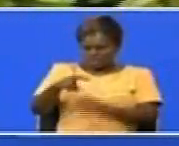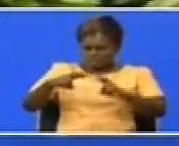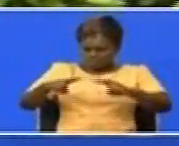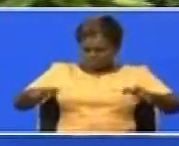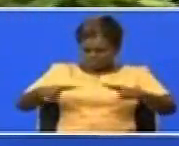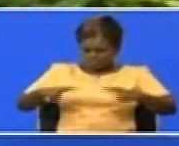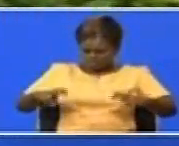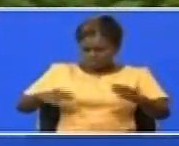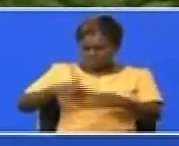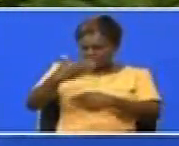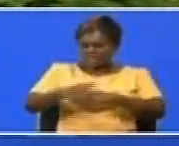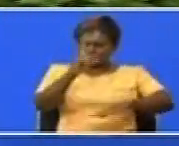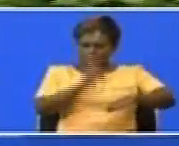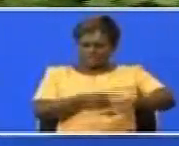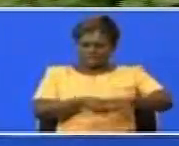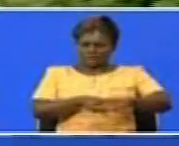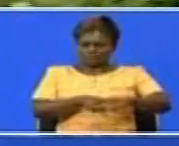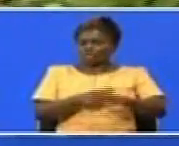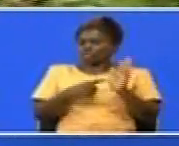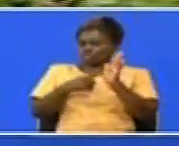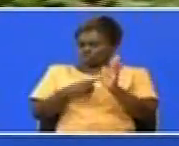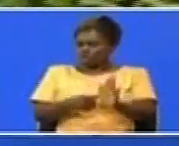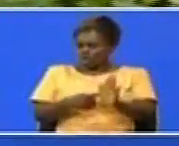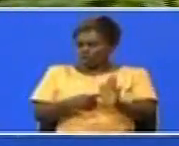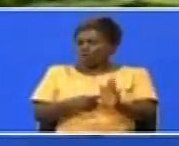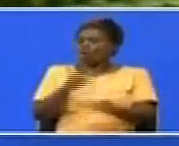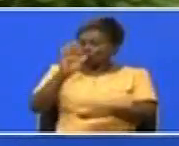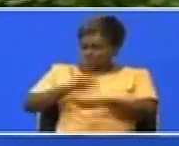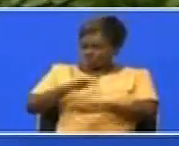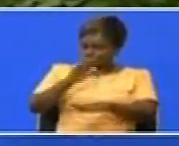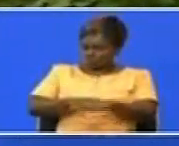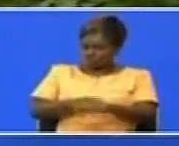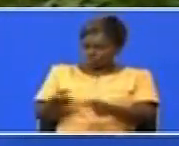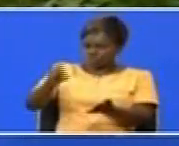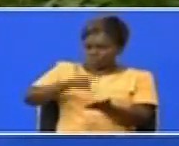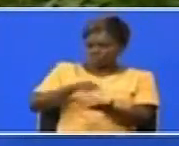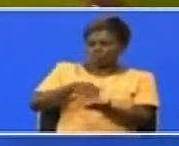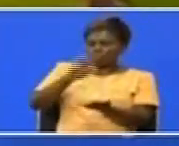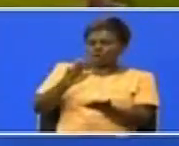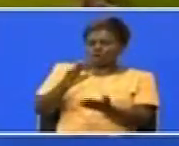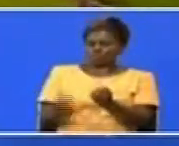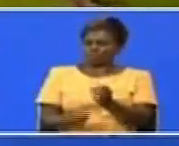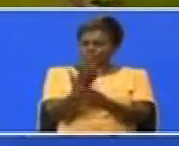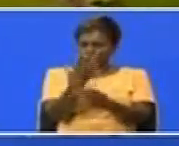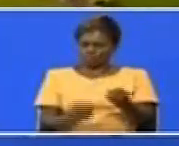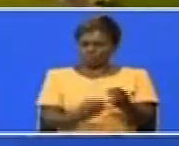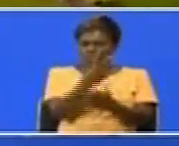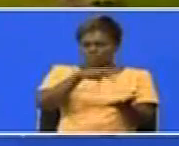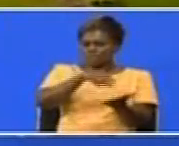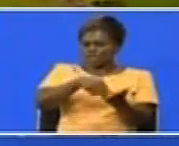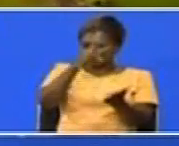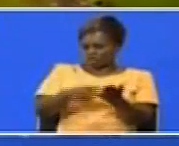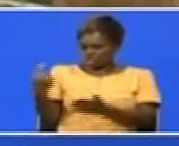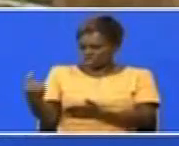over the following season. The ones which show the most promise are multiplied by further budding each year. This means that